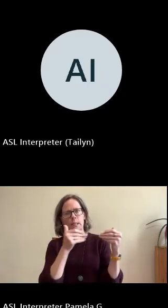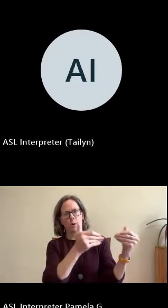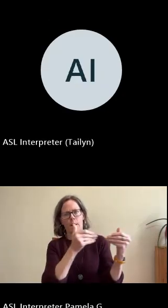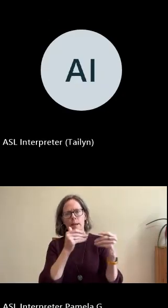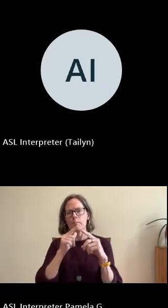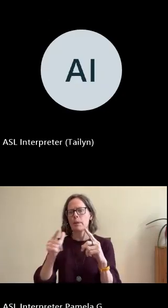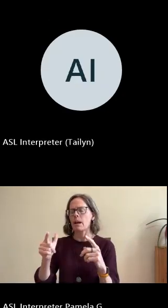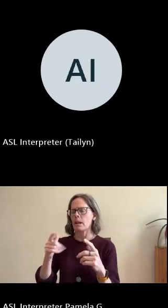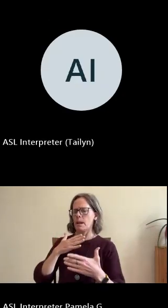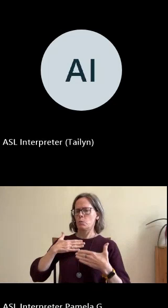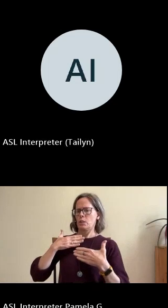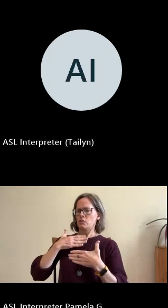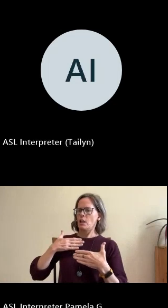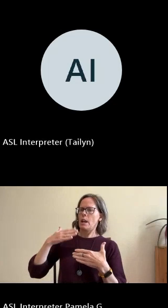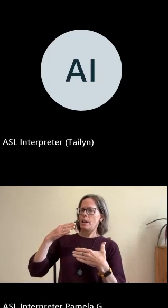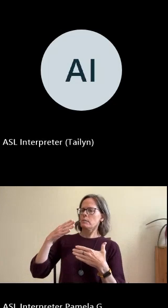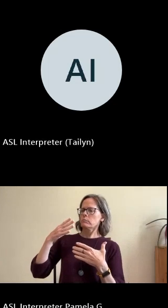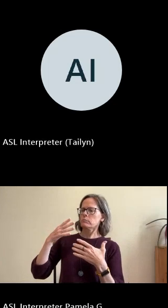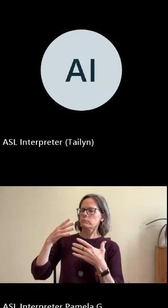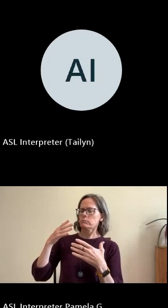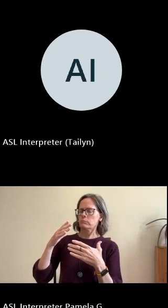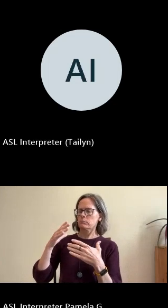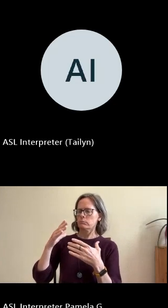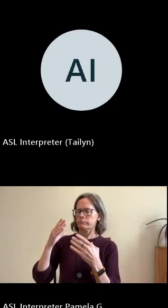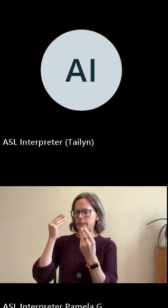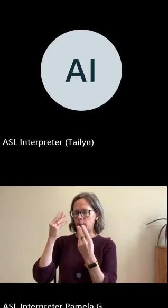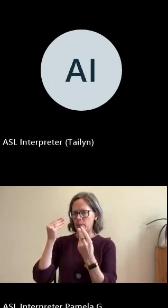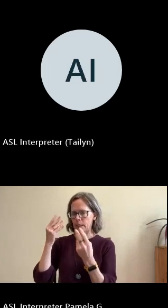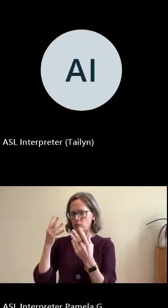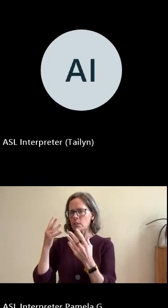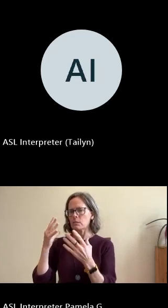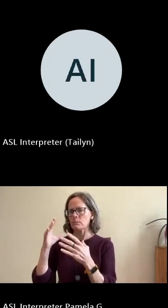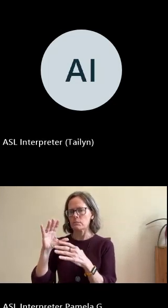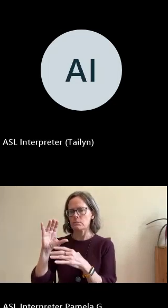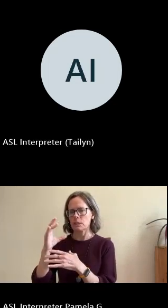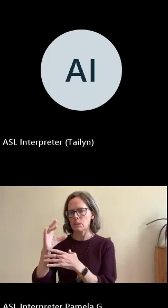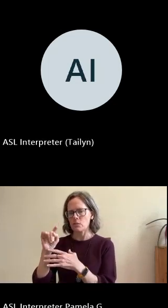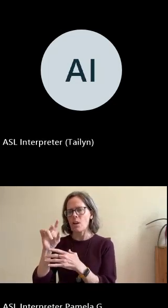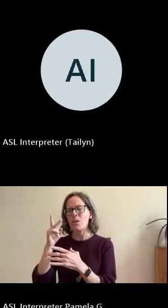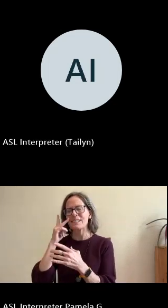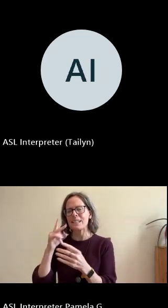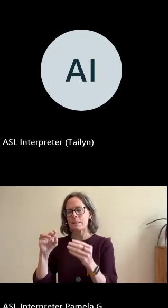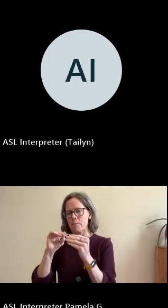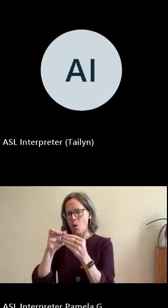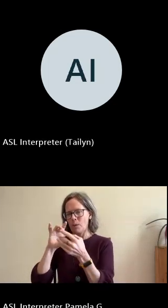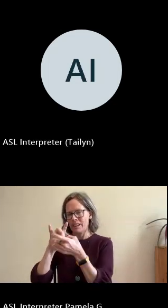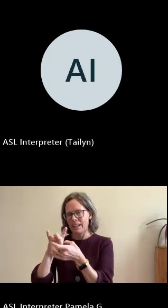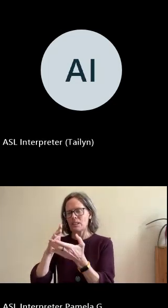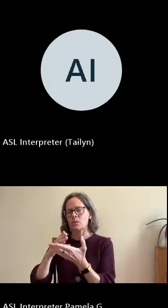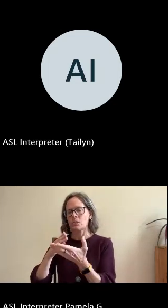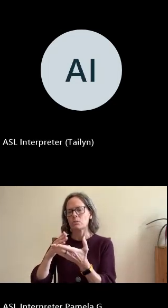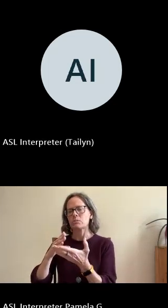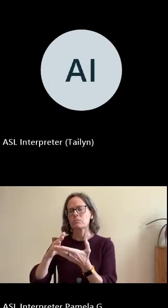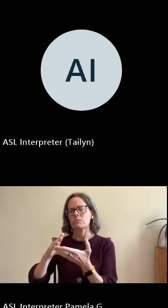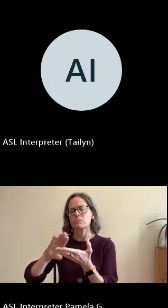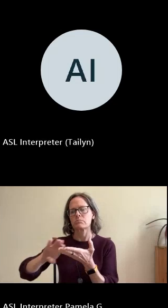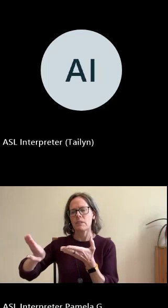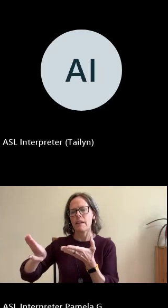for sharing. I'm seeing some more stuff about layoffs too.